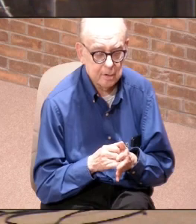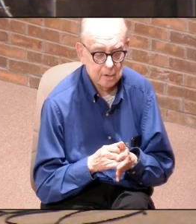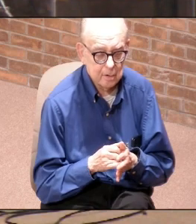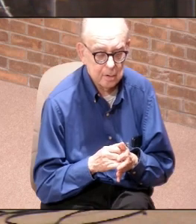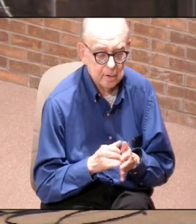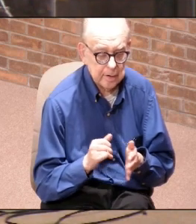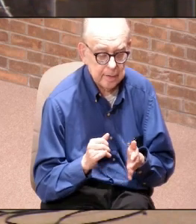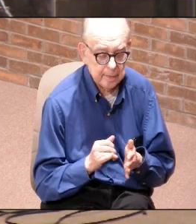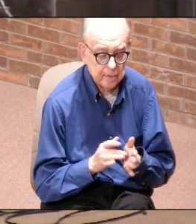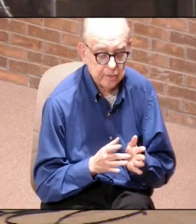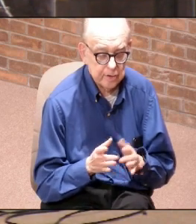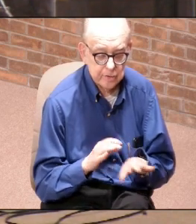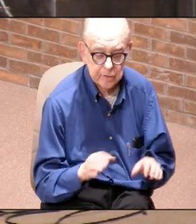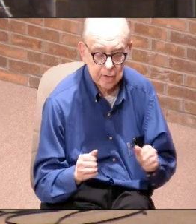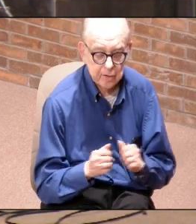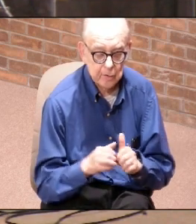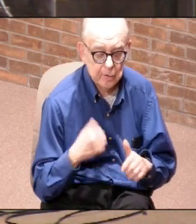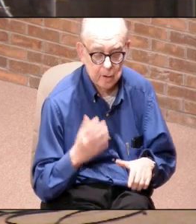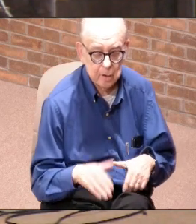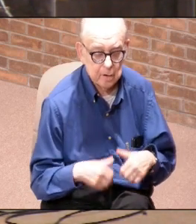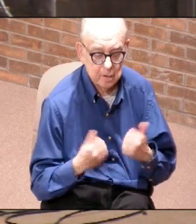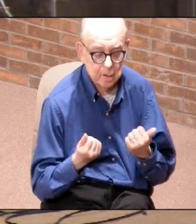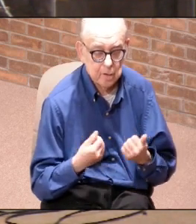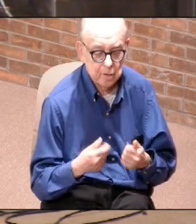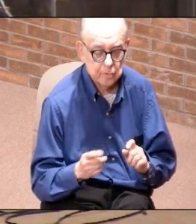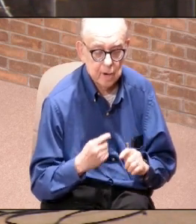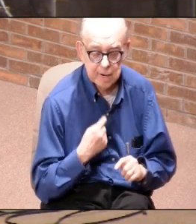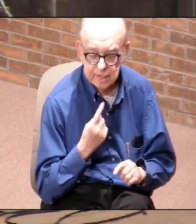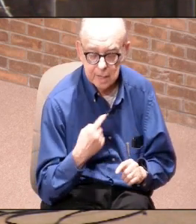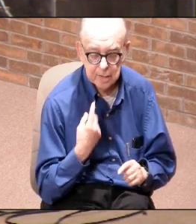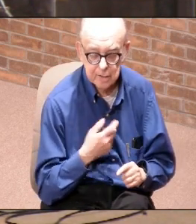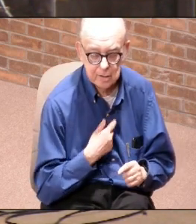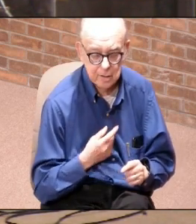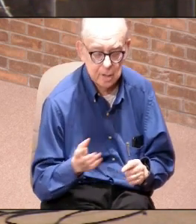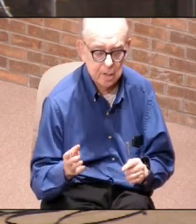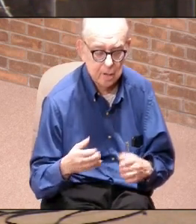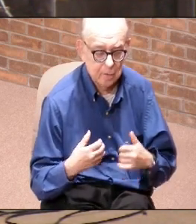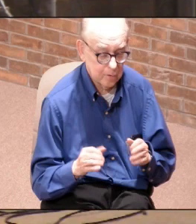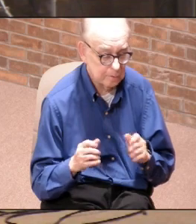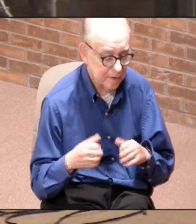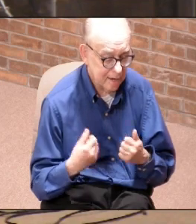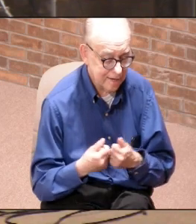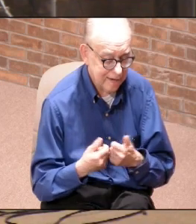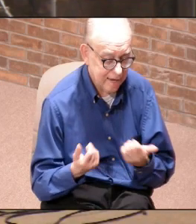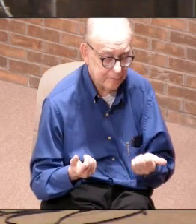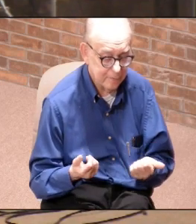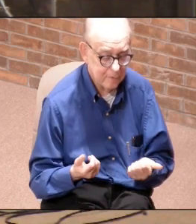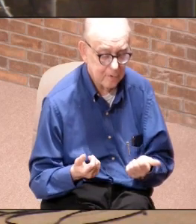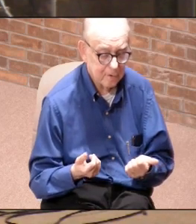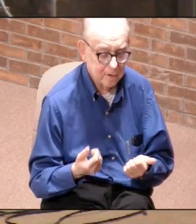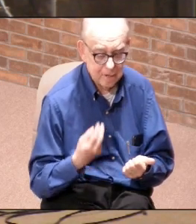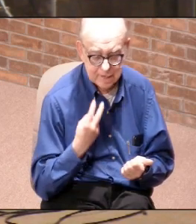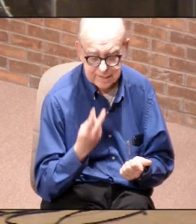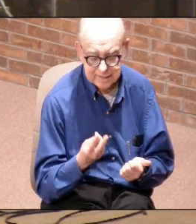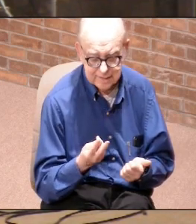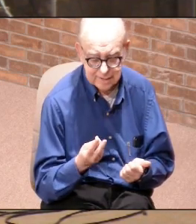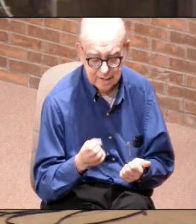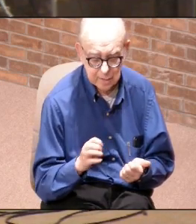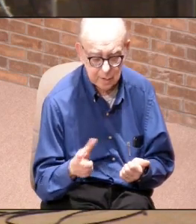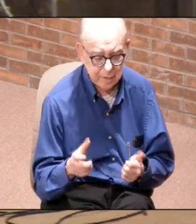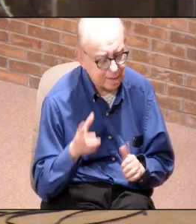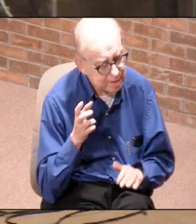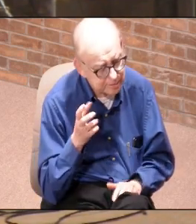And that's what he does in our lives. And that's what he's trying to tell us. So we're going to play a game. See how well you are